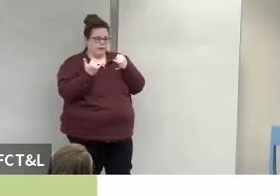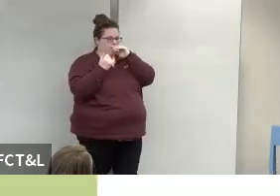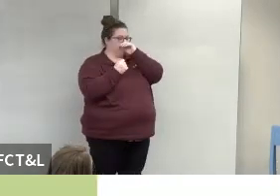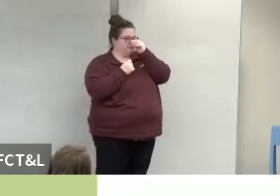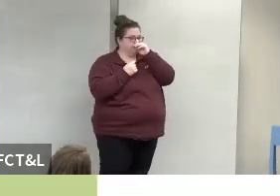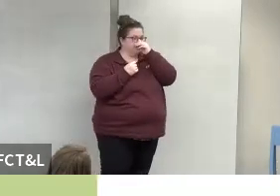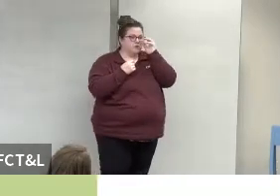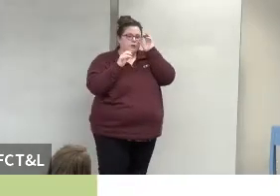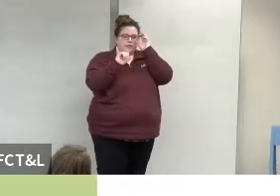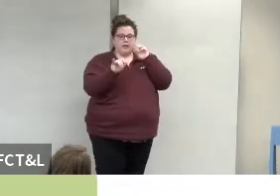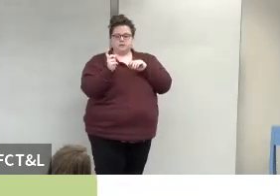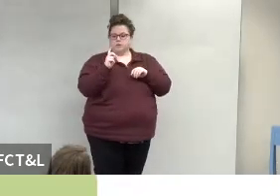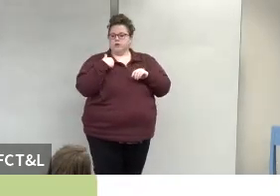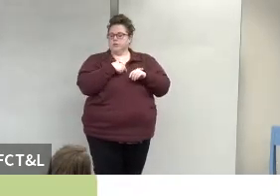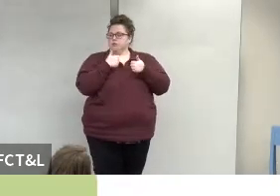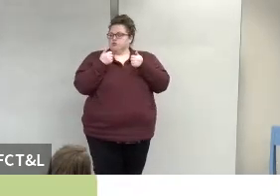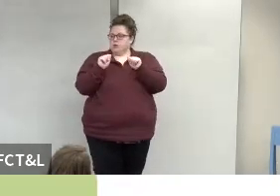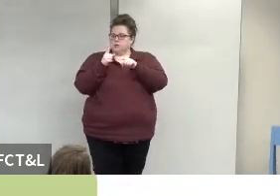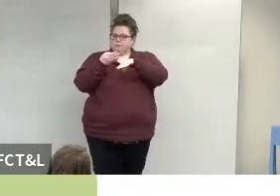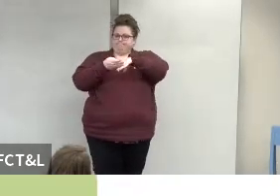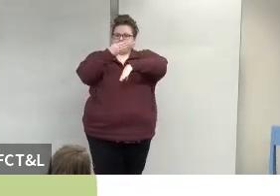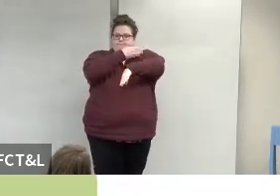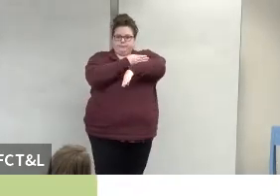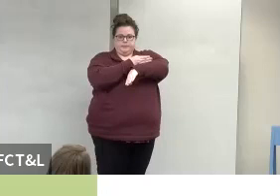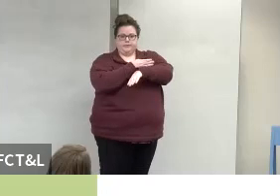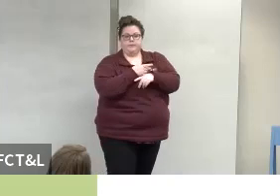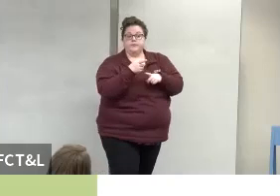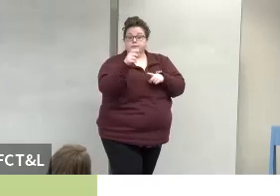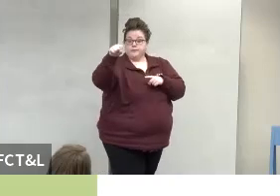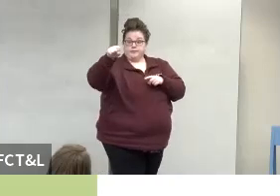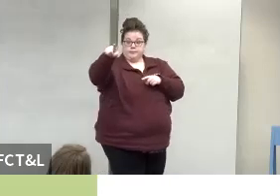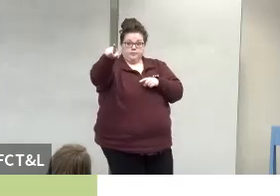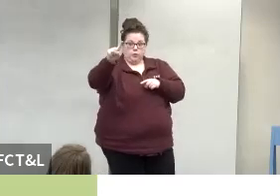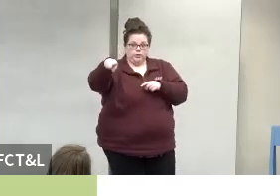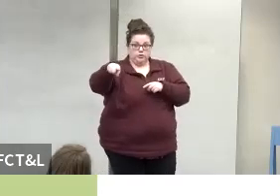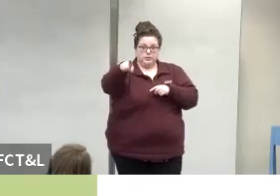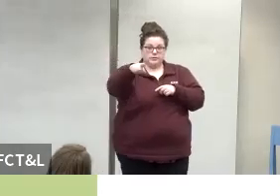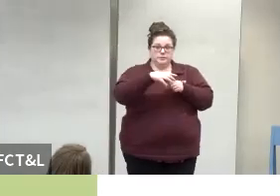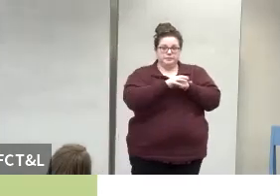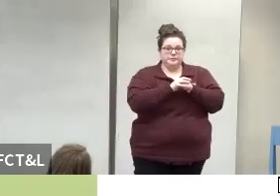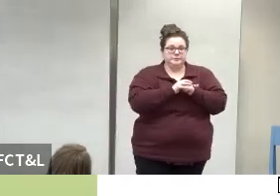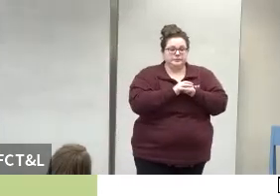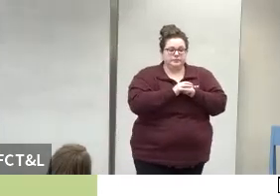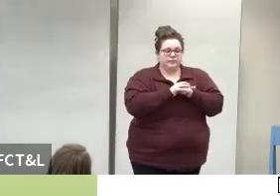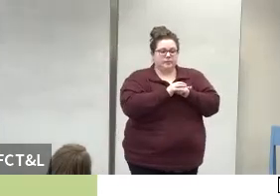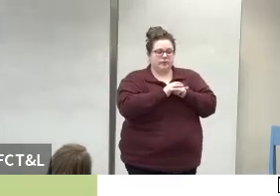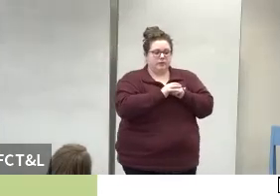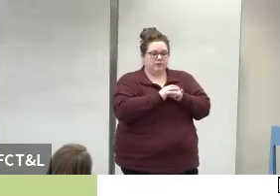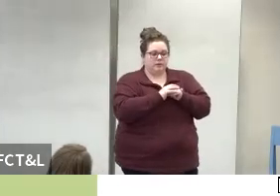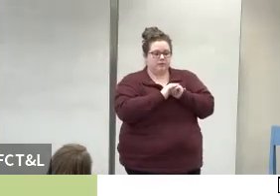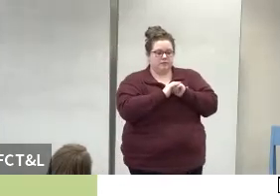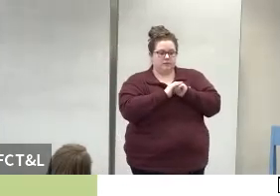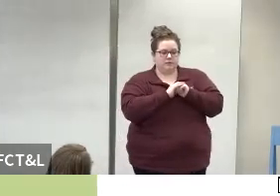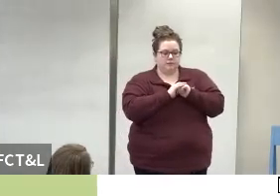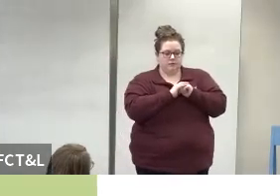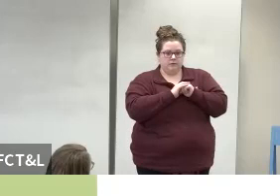So we're seeing more of the deaf community in Hollywood, and those we're making strides to a positive effect for those